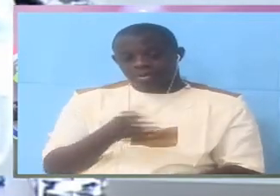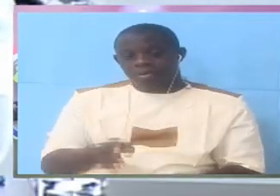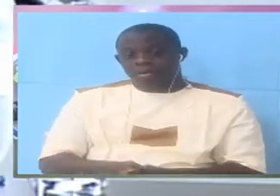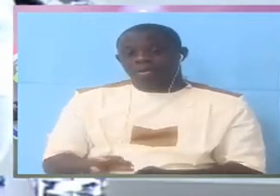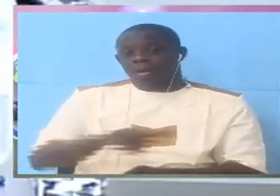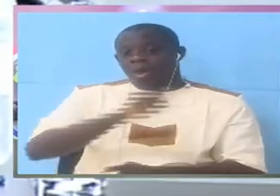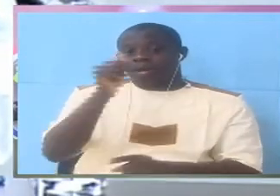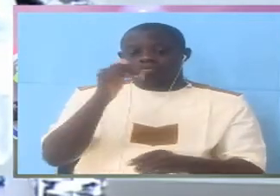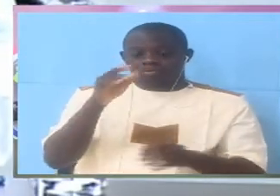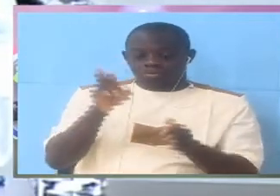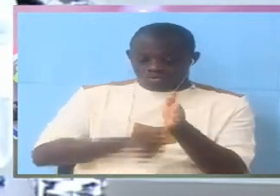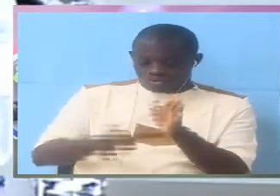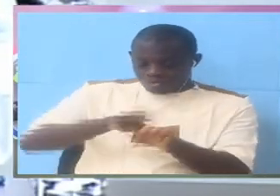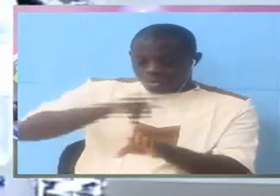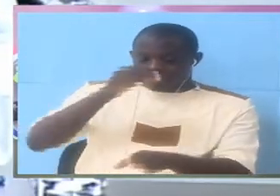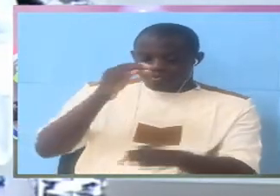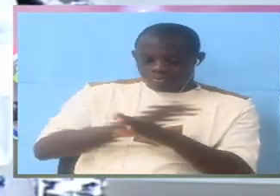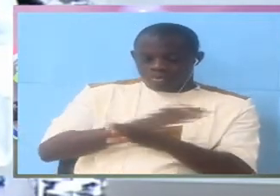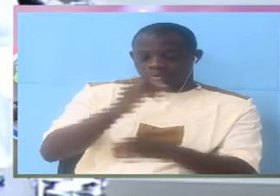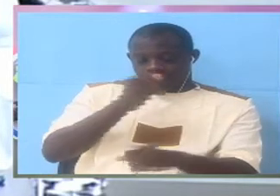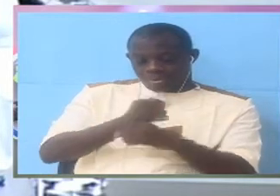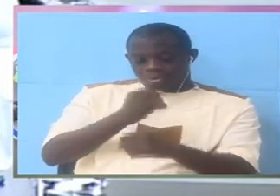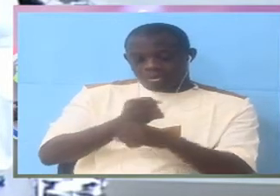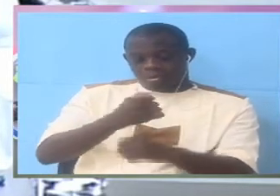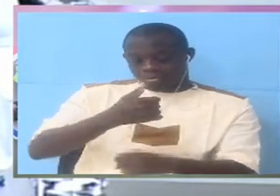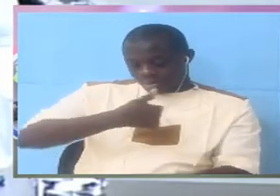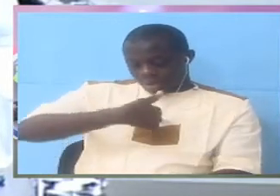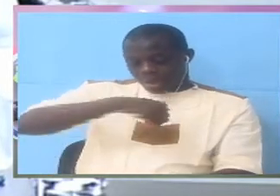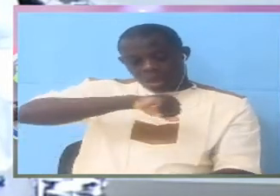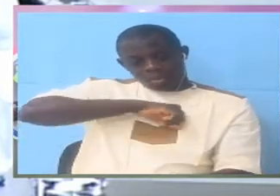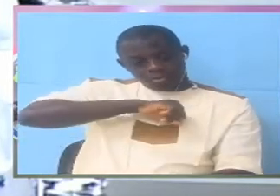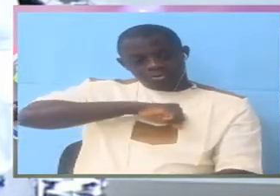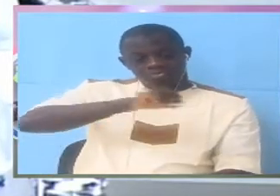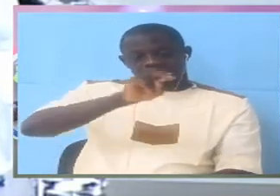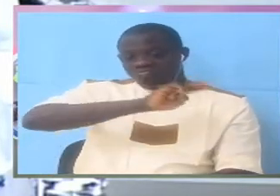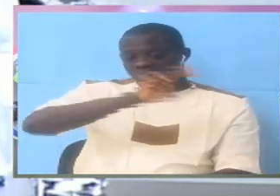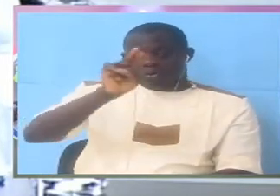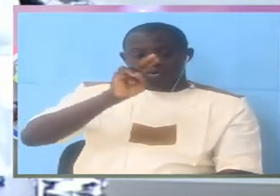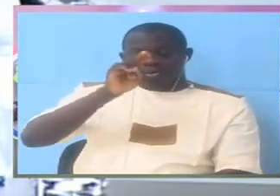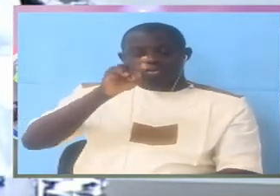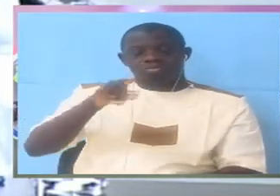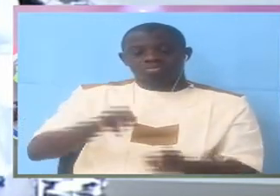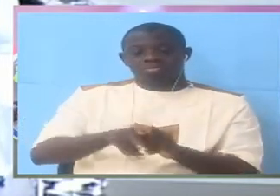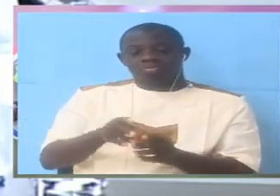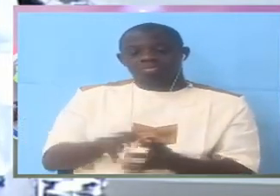And results were produced. No, I, for one, I don't see those things as difficult.